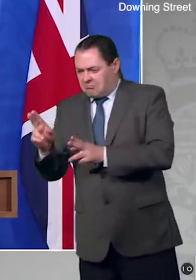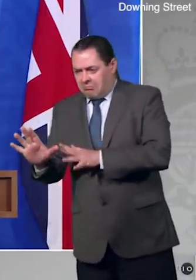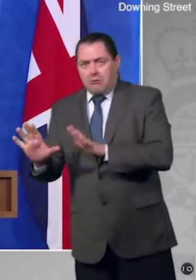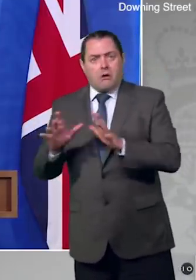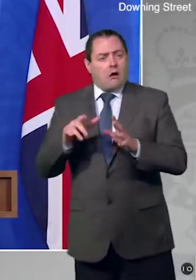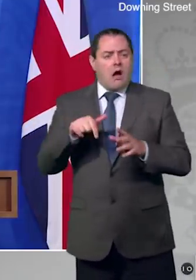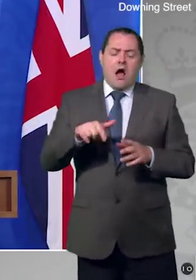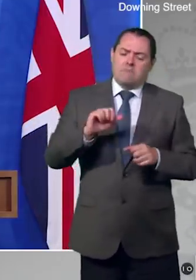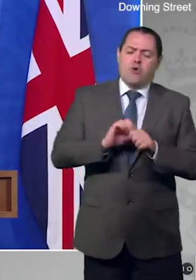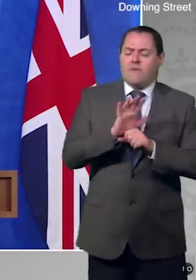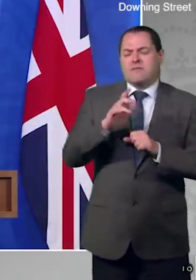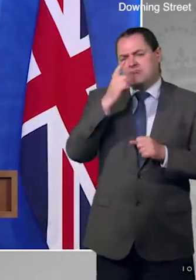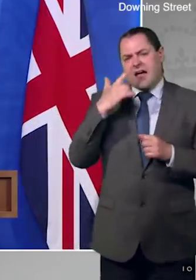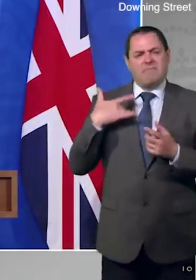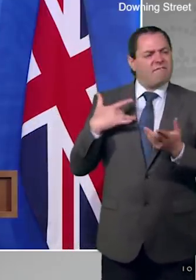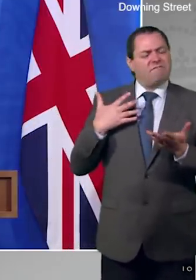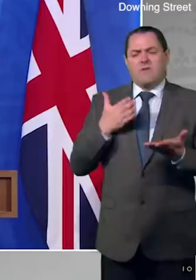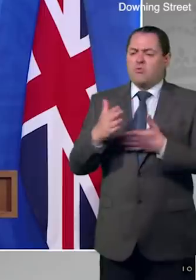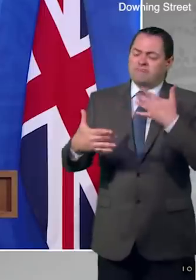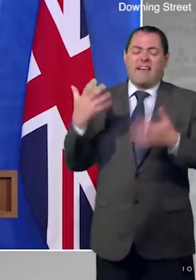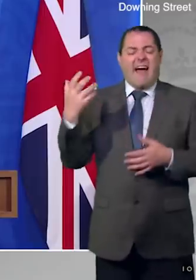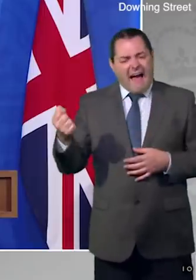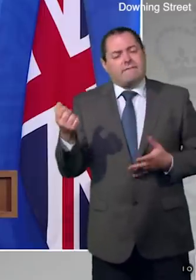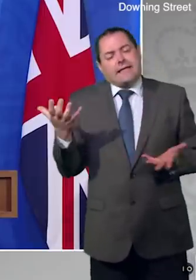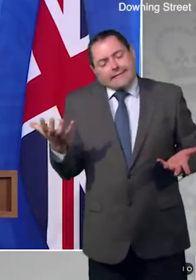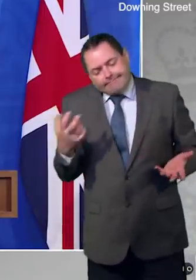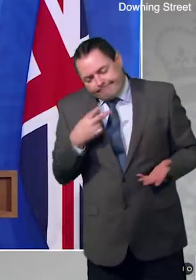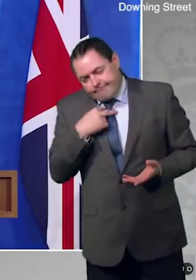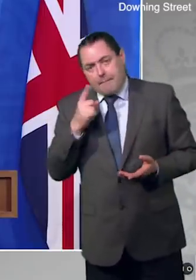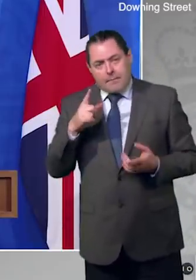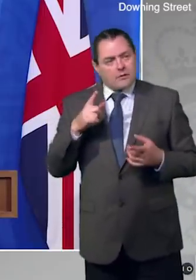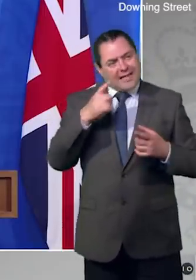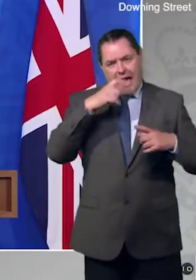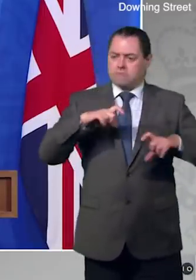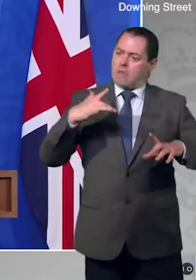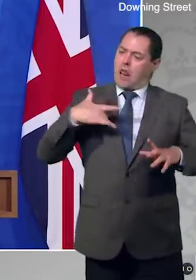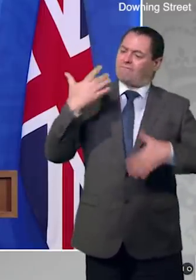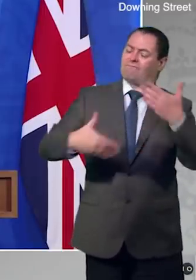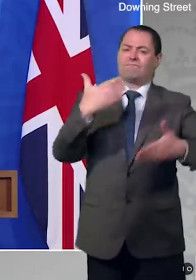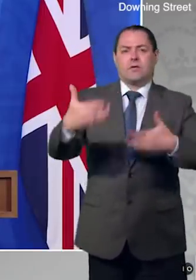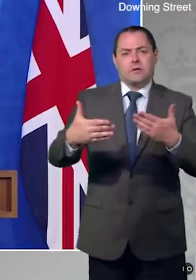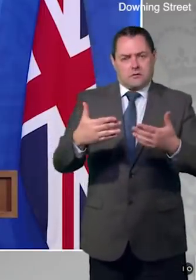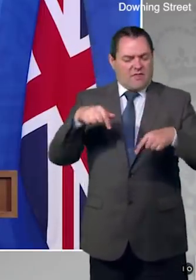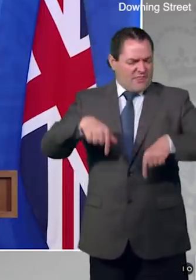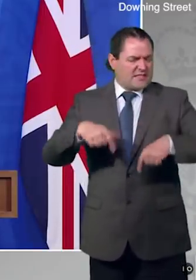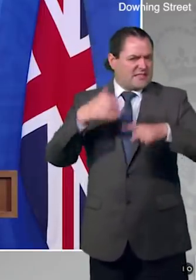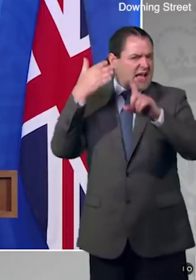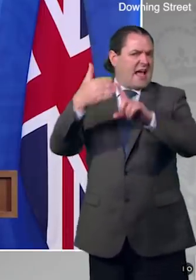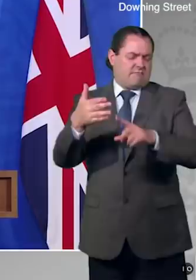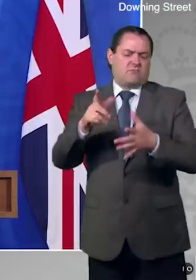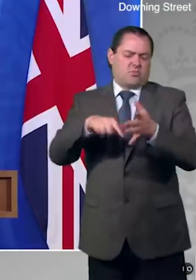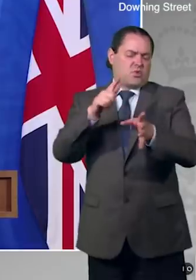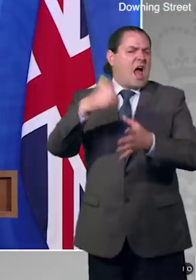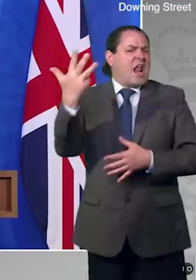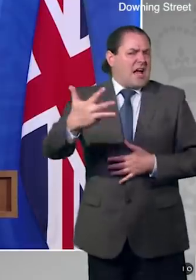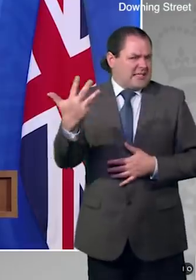our cautious but irreversible roadmap to freedom. Thank you very much. I'm now going to hand over to Chris to do the slides.